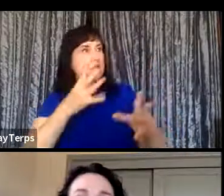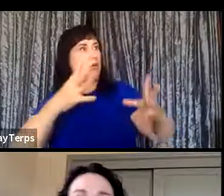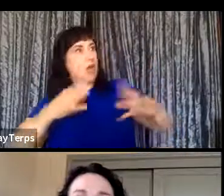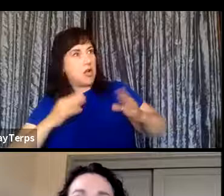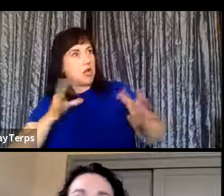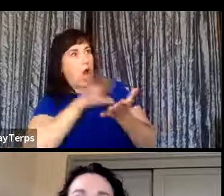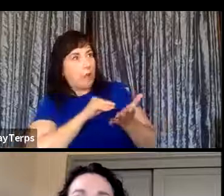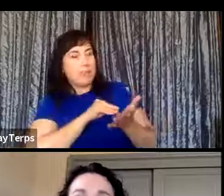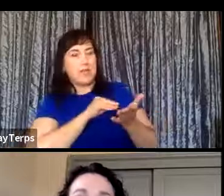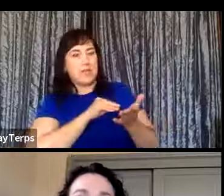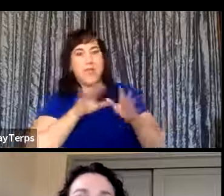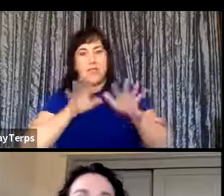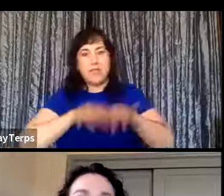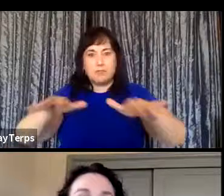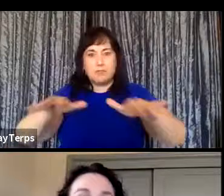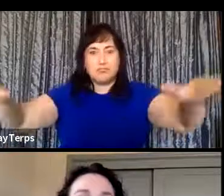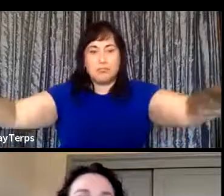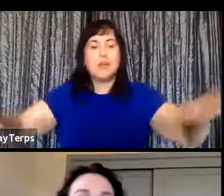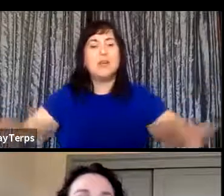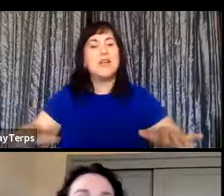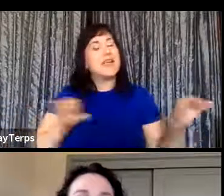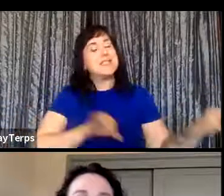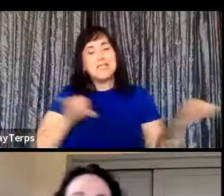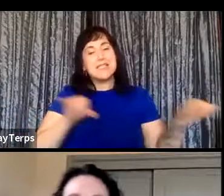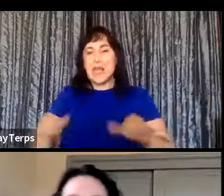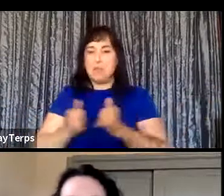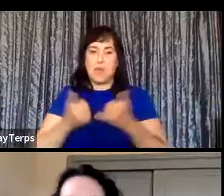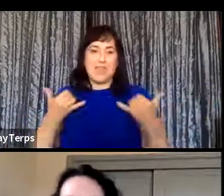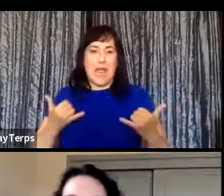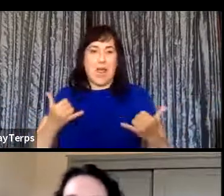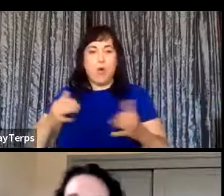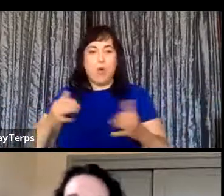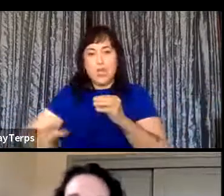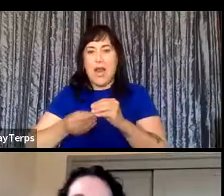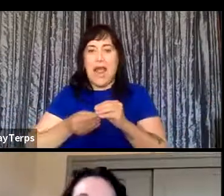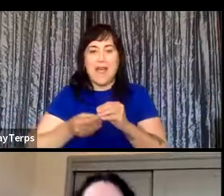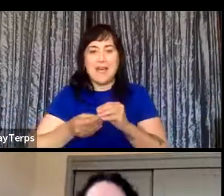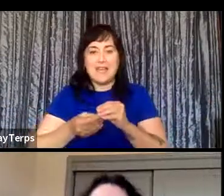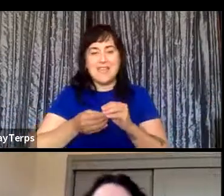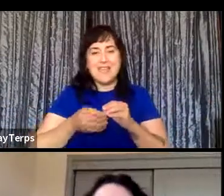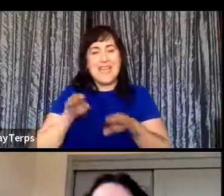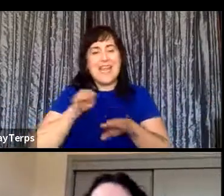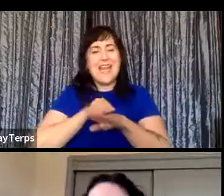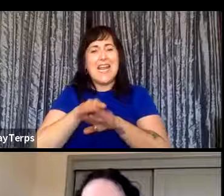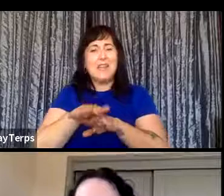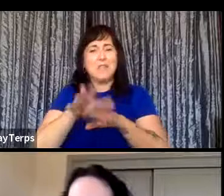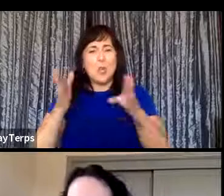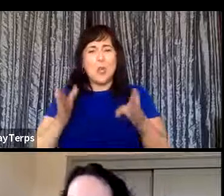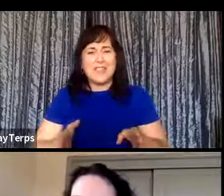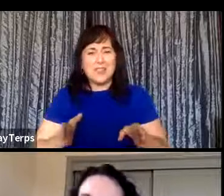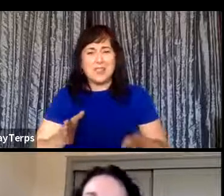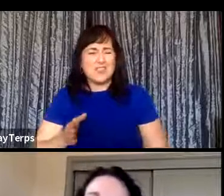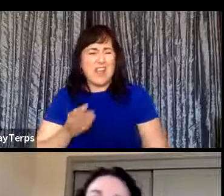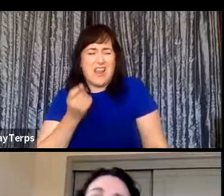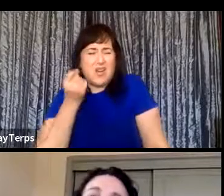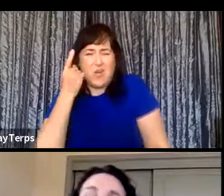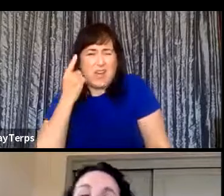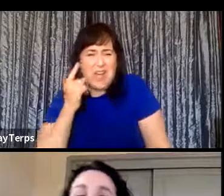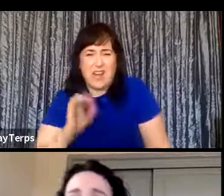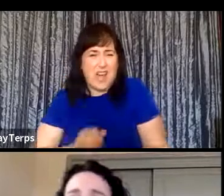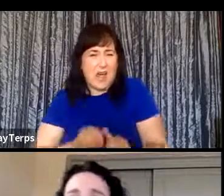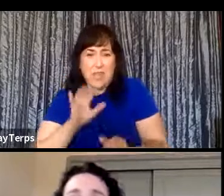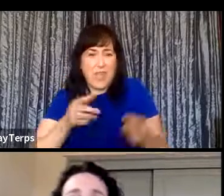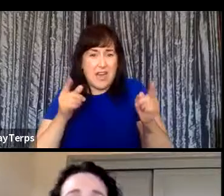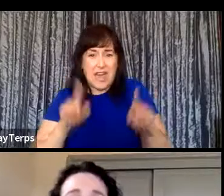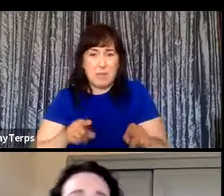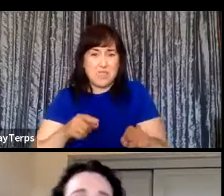in influencers, dreaded influencers. I just don't get that, to be fair, right? Because I don't see how they make a huge difference, personally.